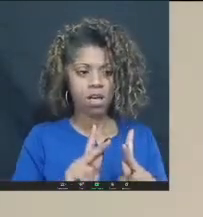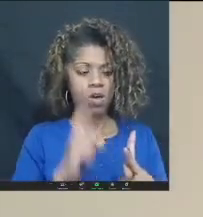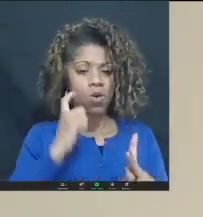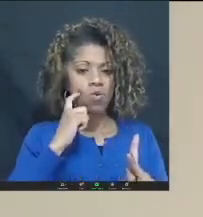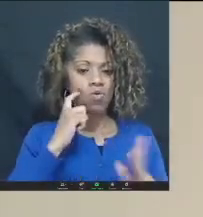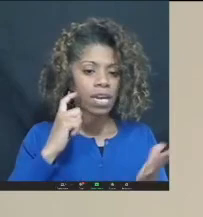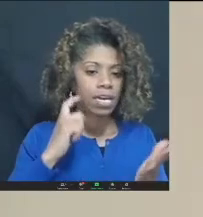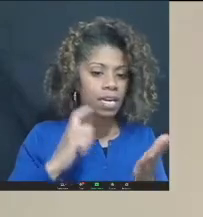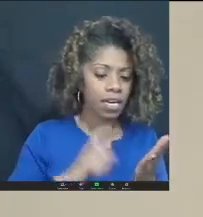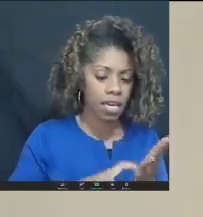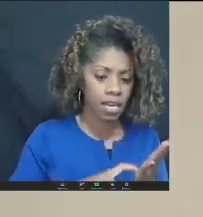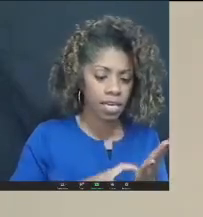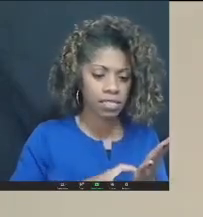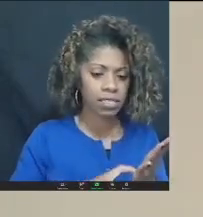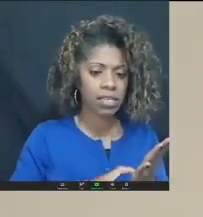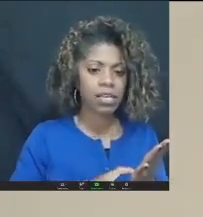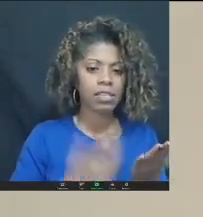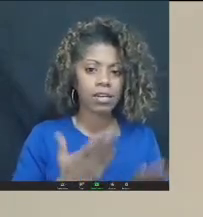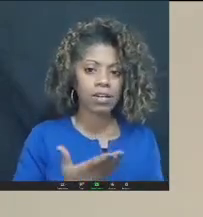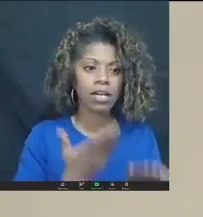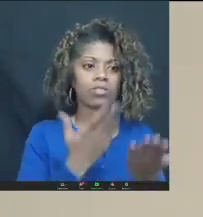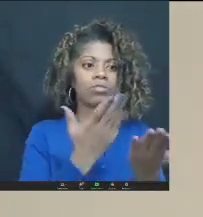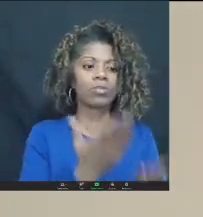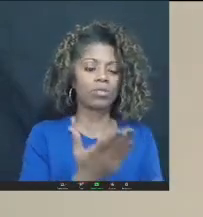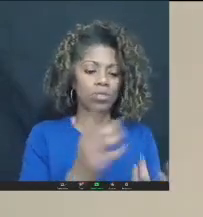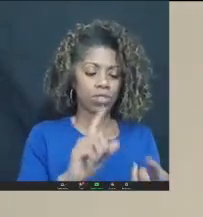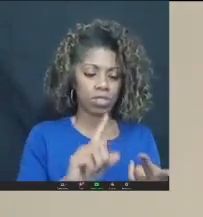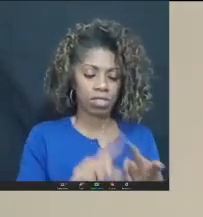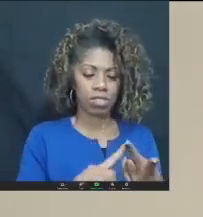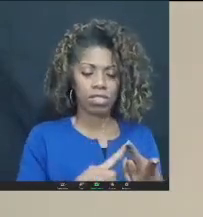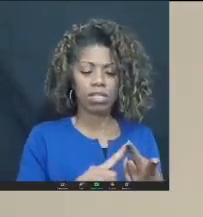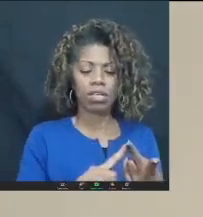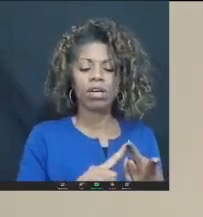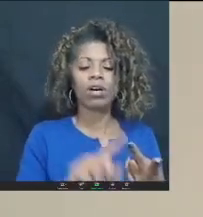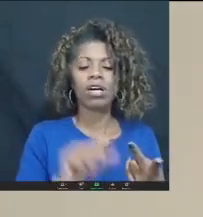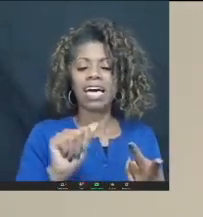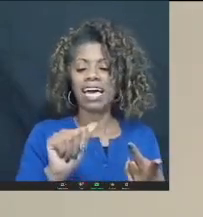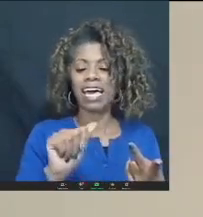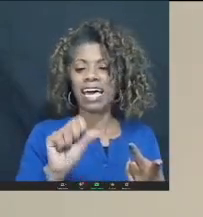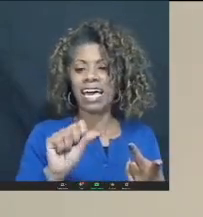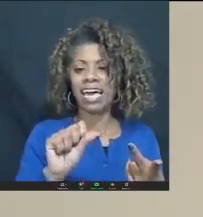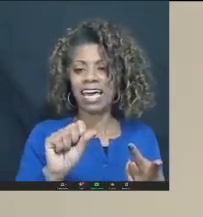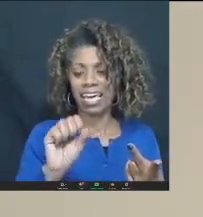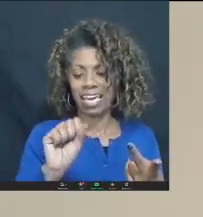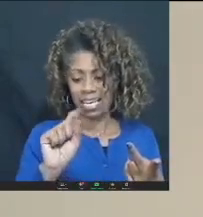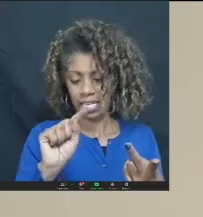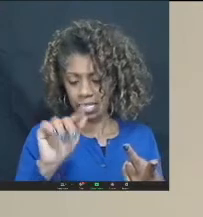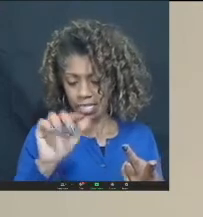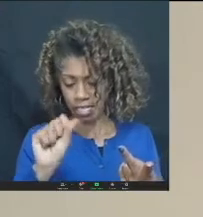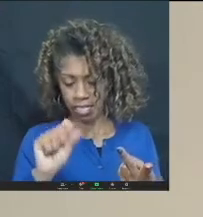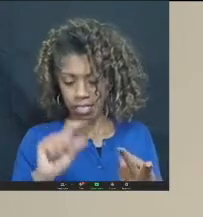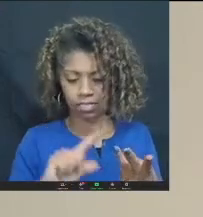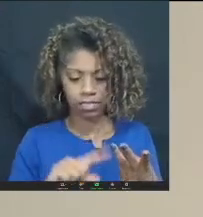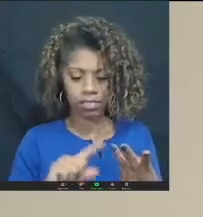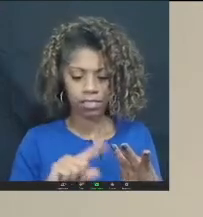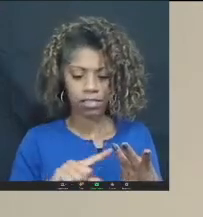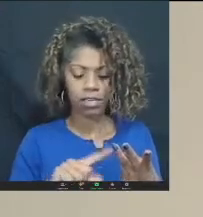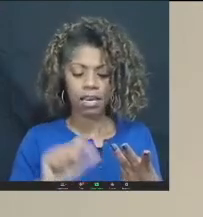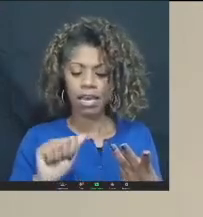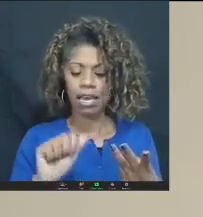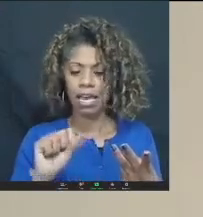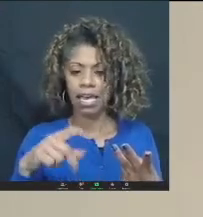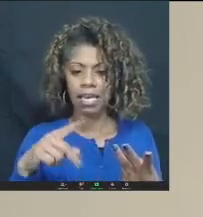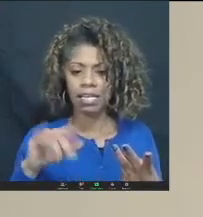contributions. And then you can talk about every problem under the sun that they've ever encountered. In fact, that's what BME does. I mentioned that we have a fellowship. I'd